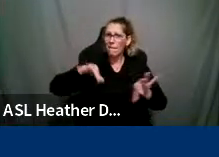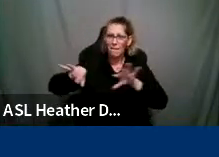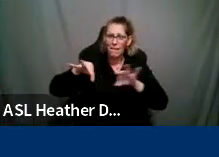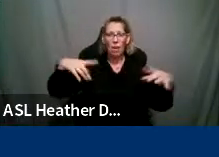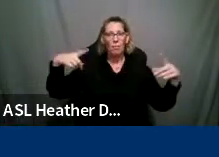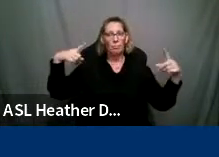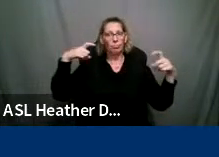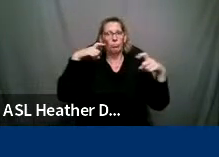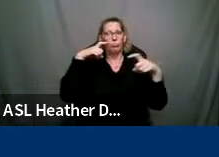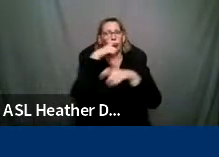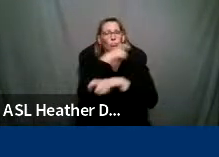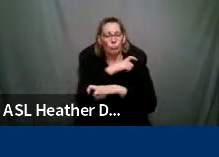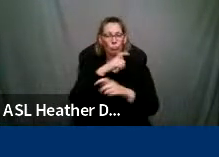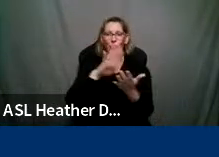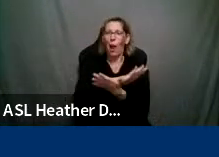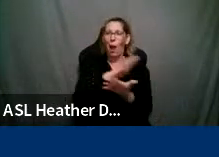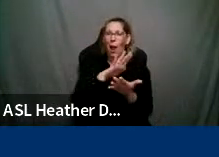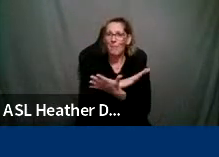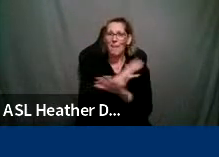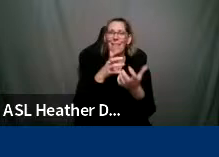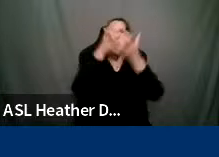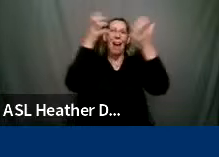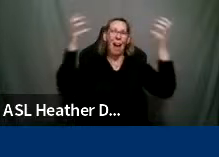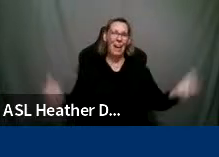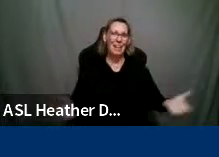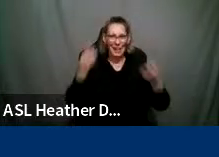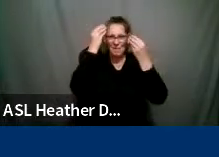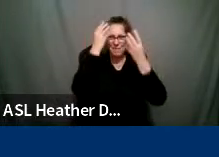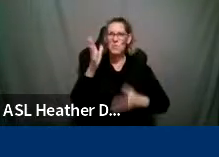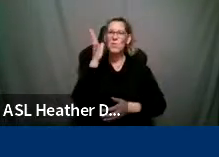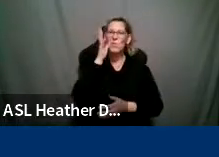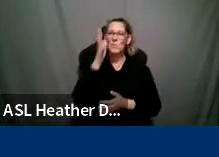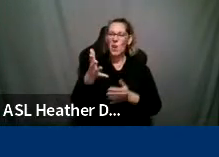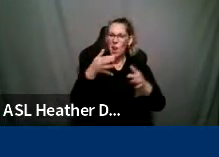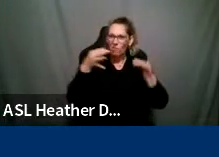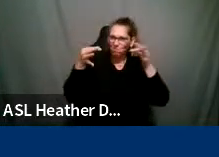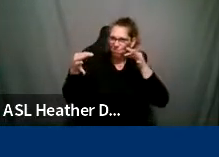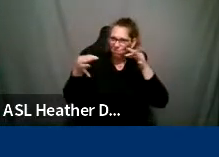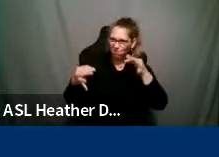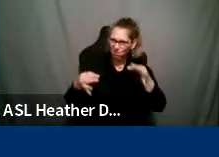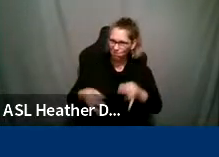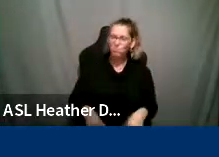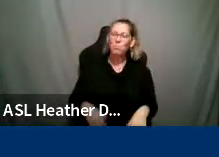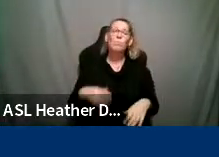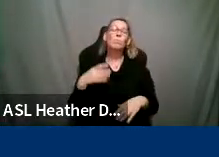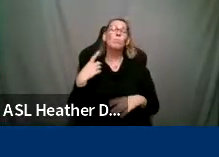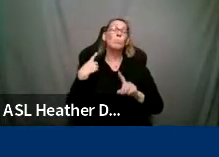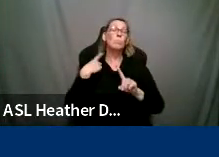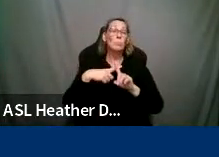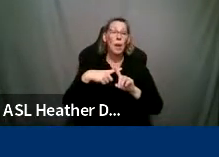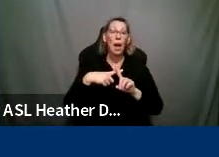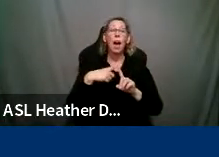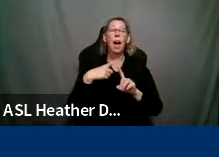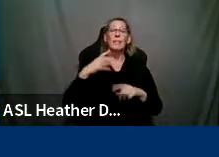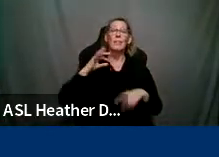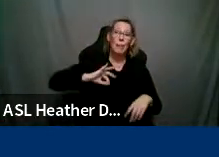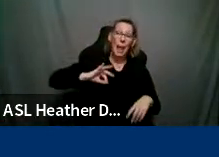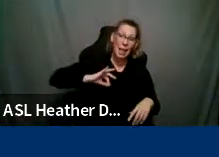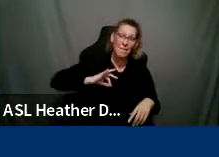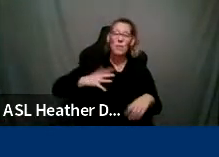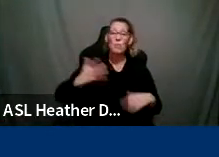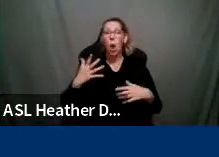with lots of information. So we're going to give you a high overview of those findings, which include benefits and